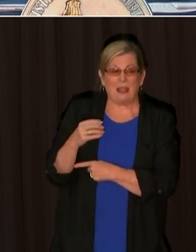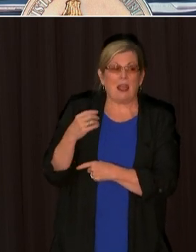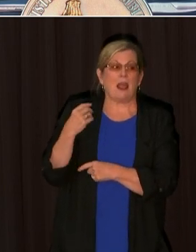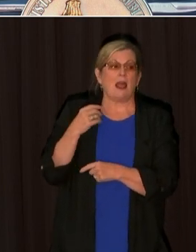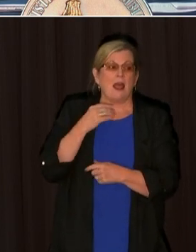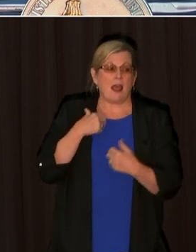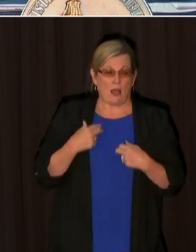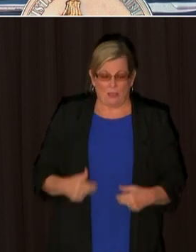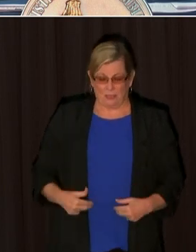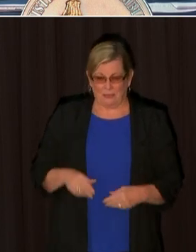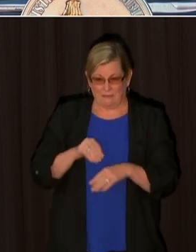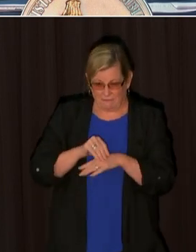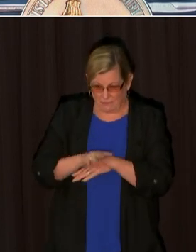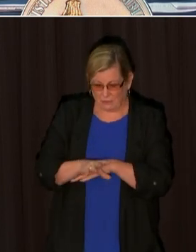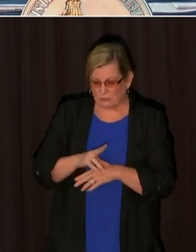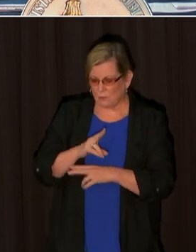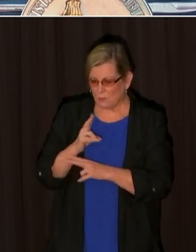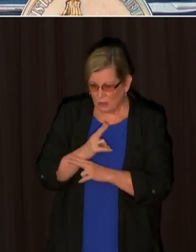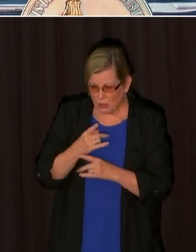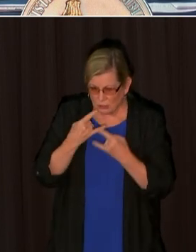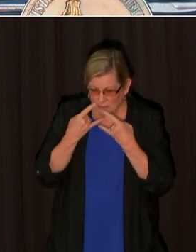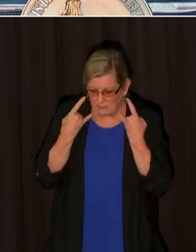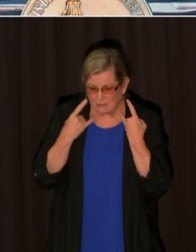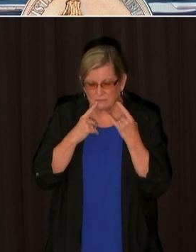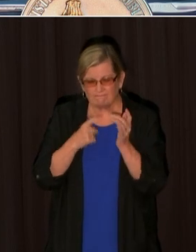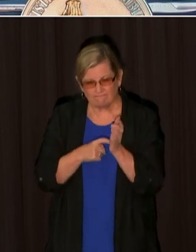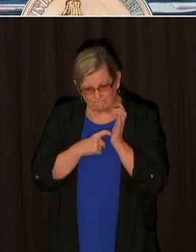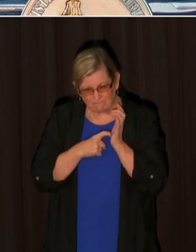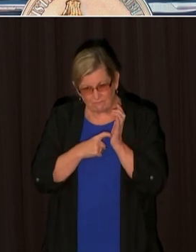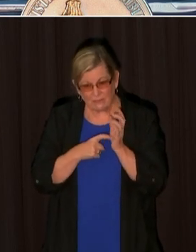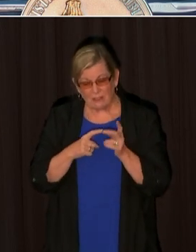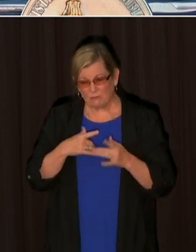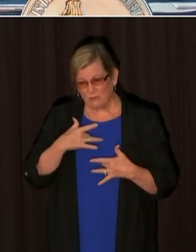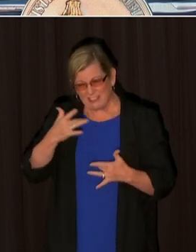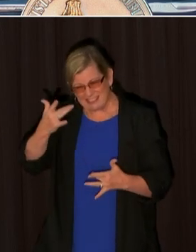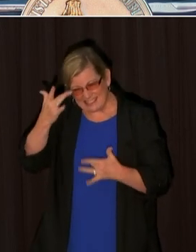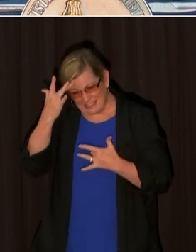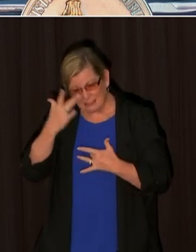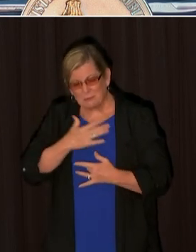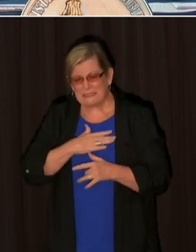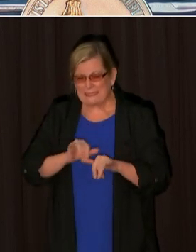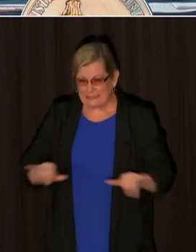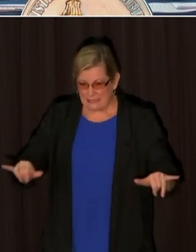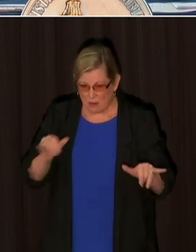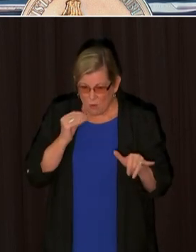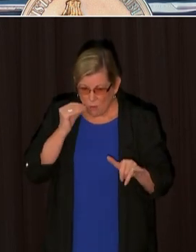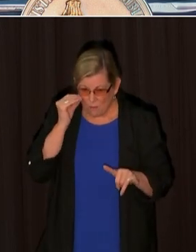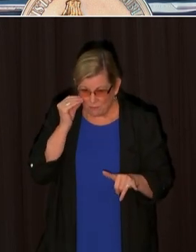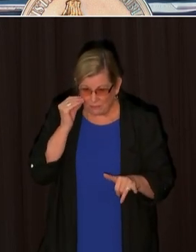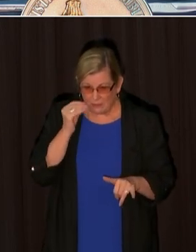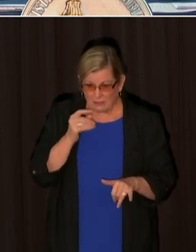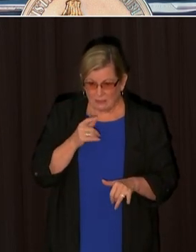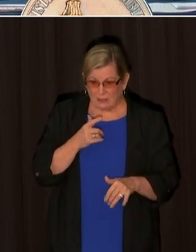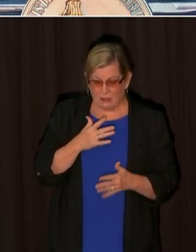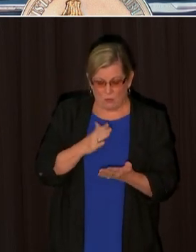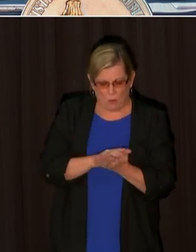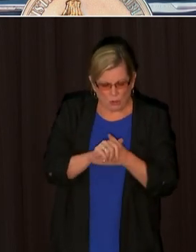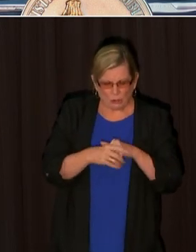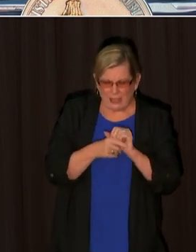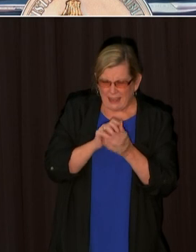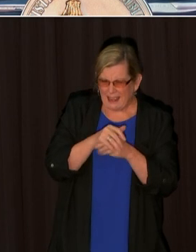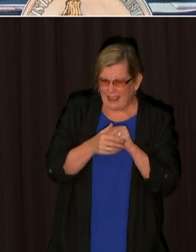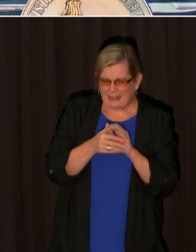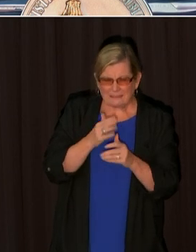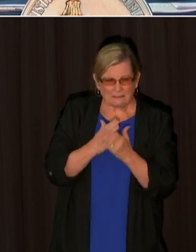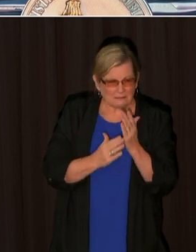your mask, stay at home when feeling ill, practice good hygiene with your hands especially,